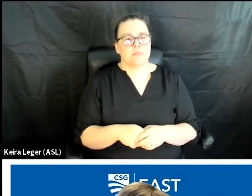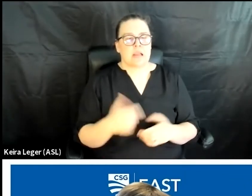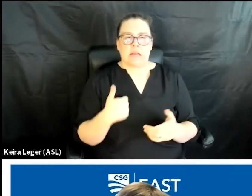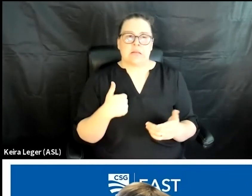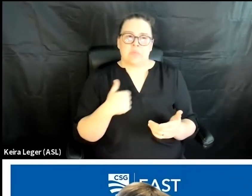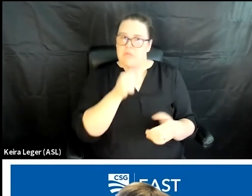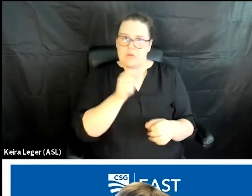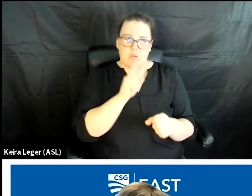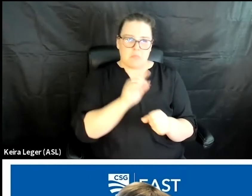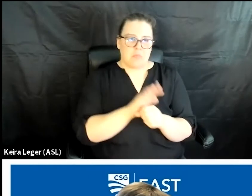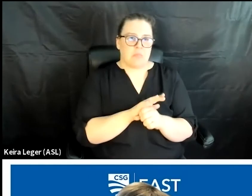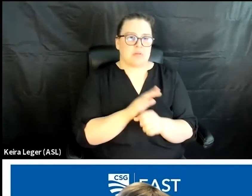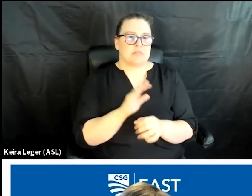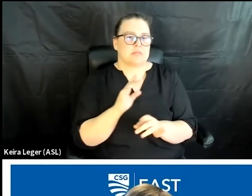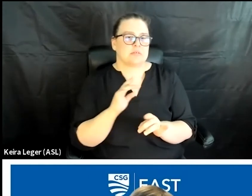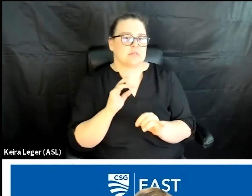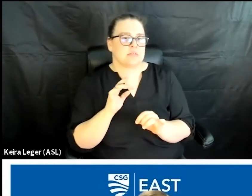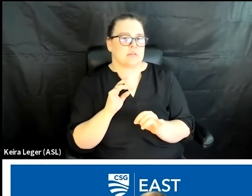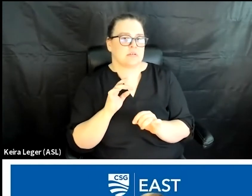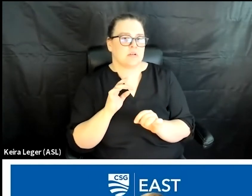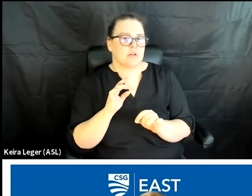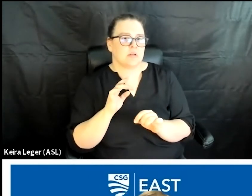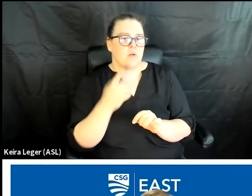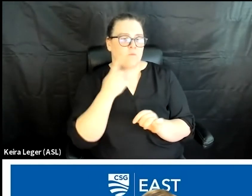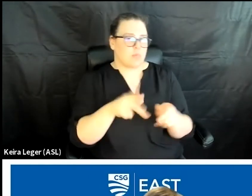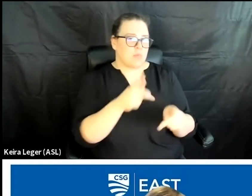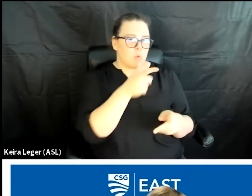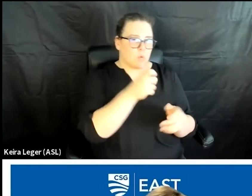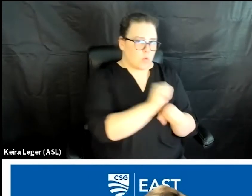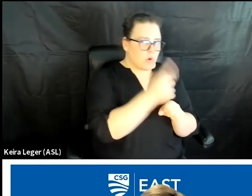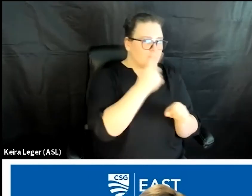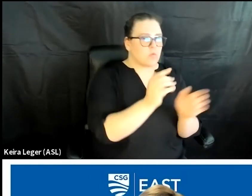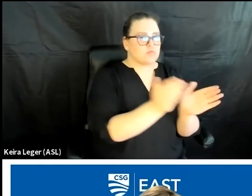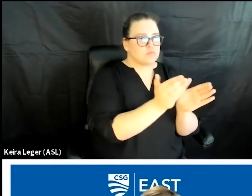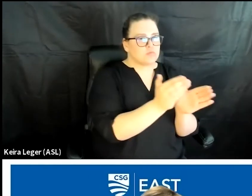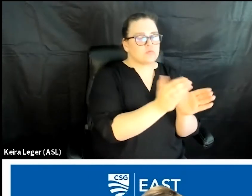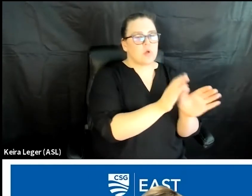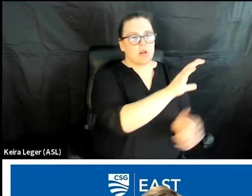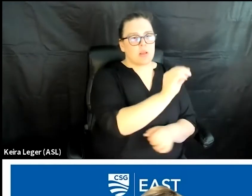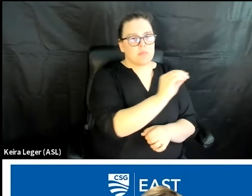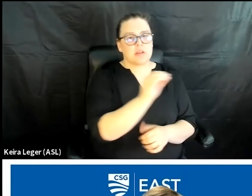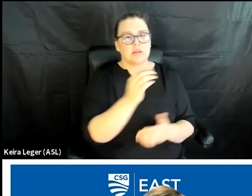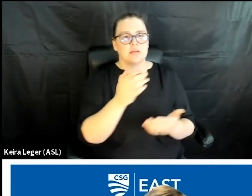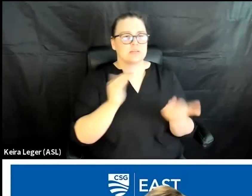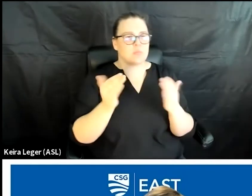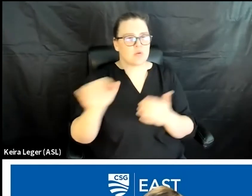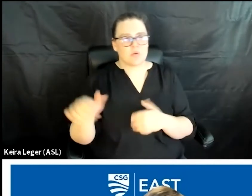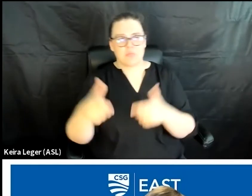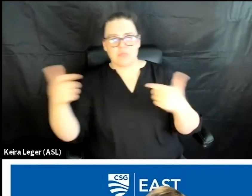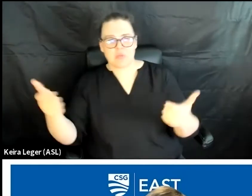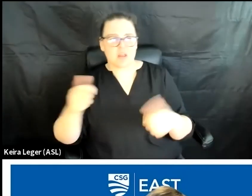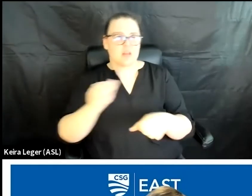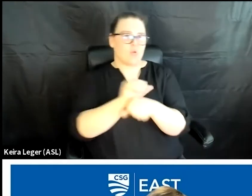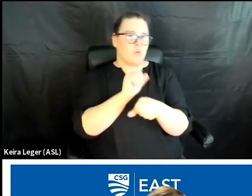at small firms versus large firms, and being different sorts of industries, and I'm sure all those differences matter, and that we need to tailor mental health, workplace mental